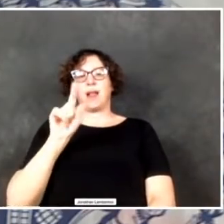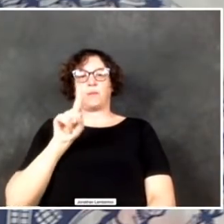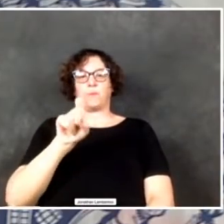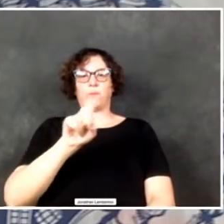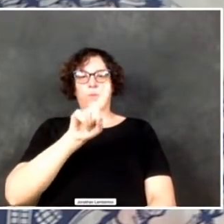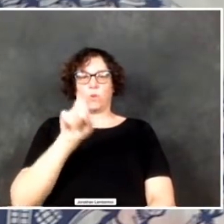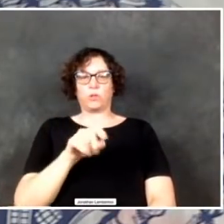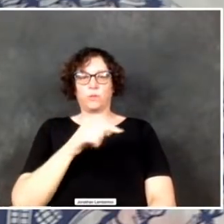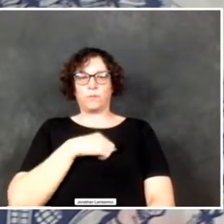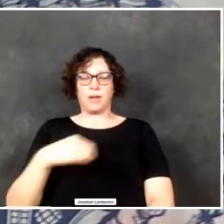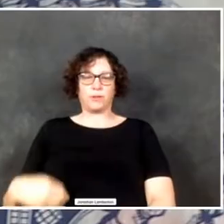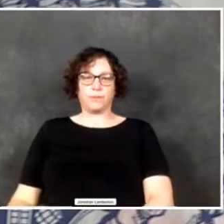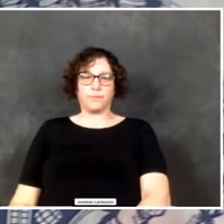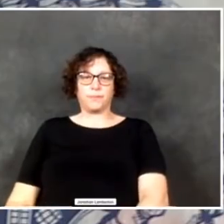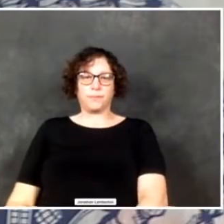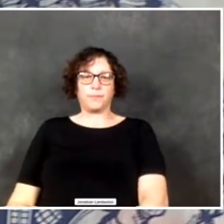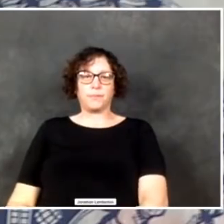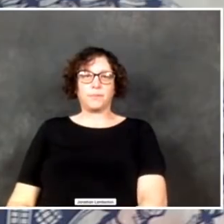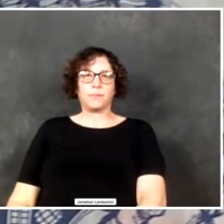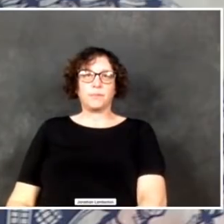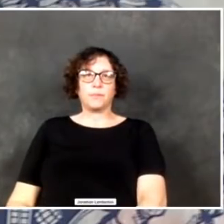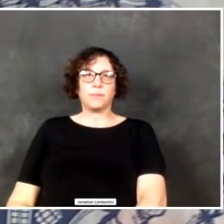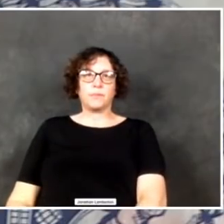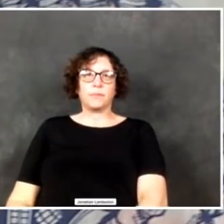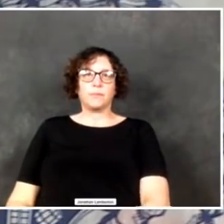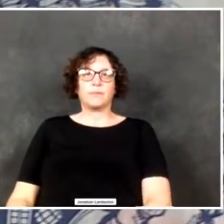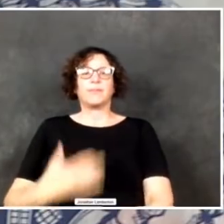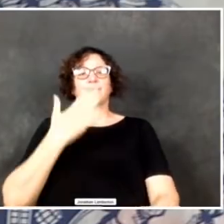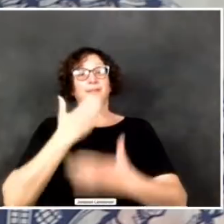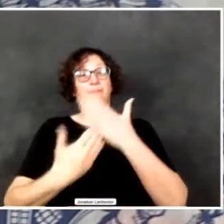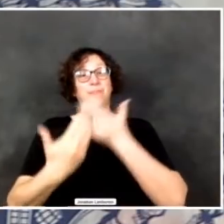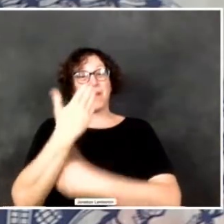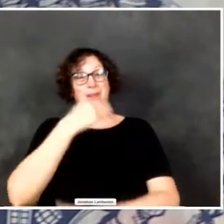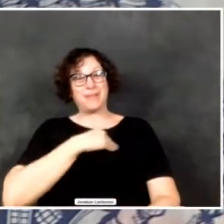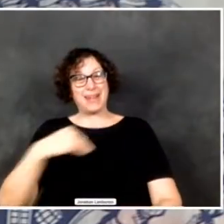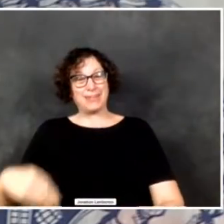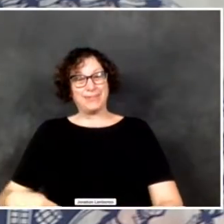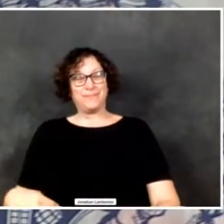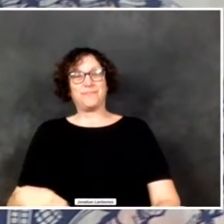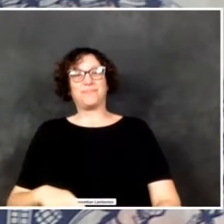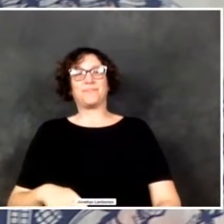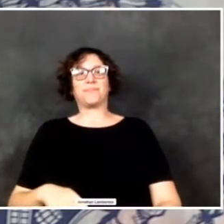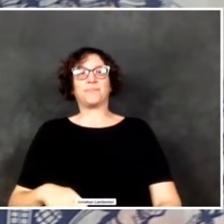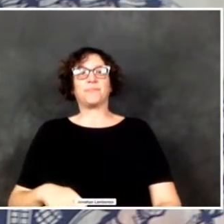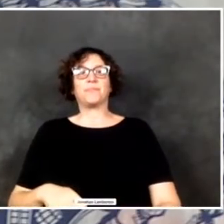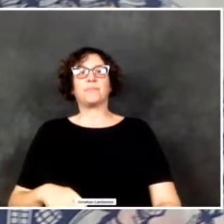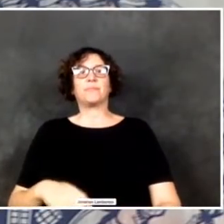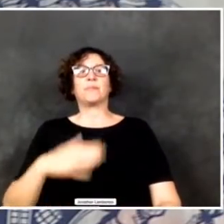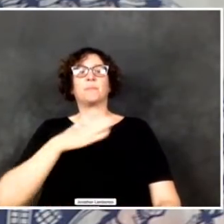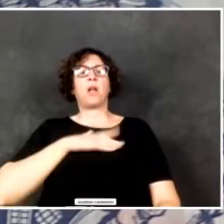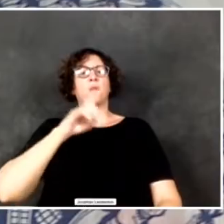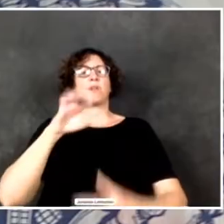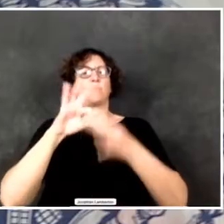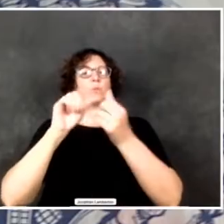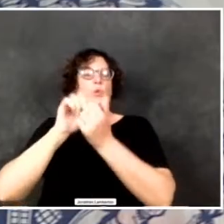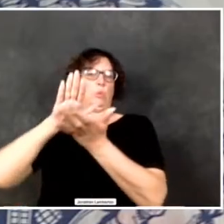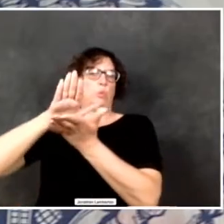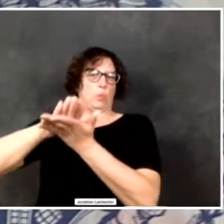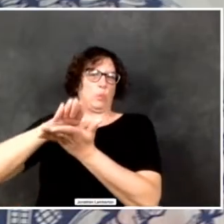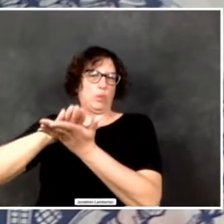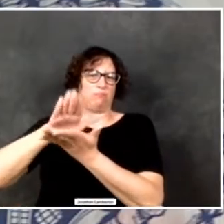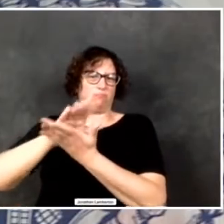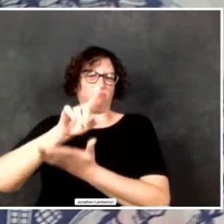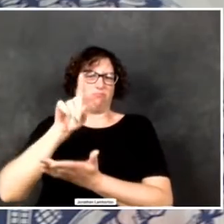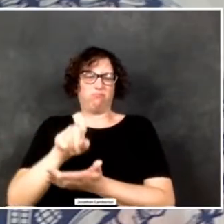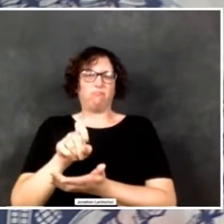Mr. Mayor, this is Sydney with Gothamist. Just on the schools matter, I'm wondering, do you have my understanding is